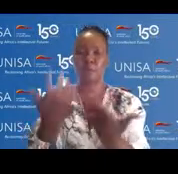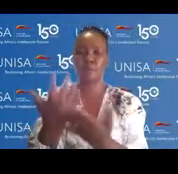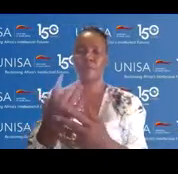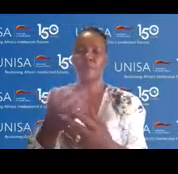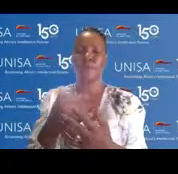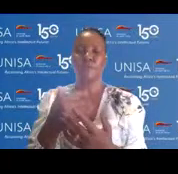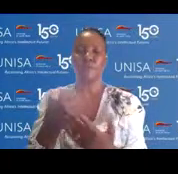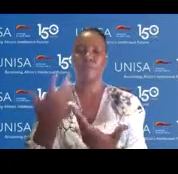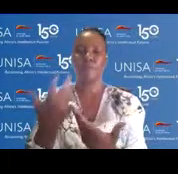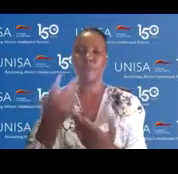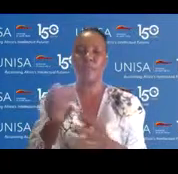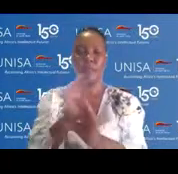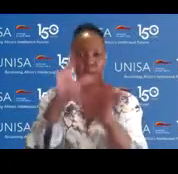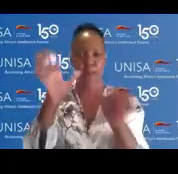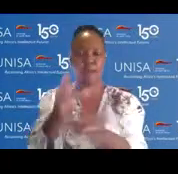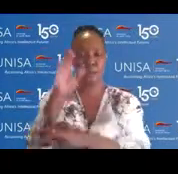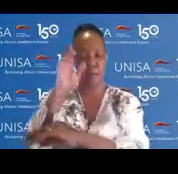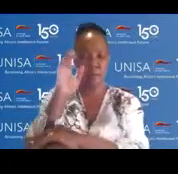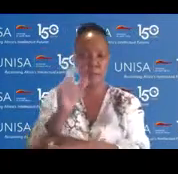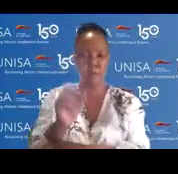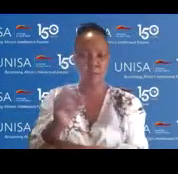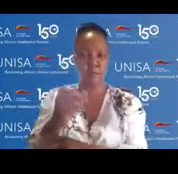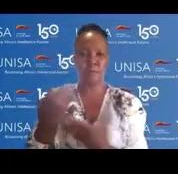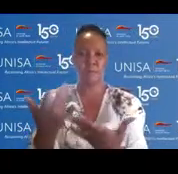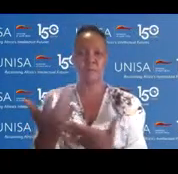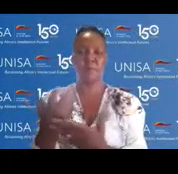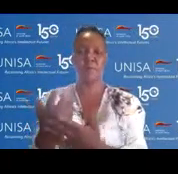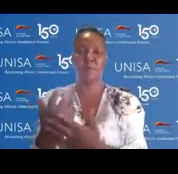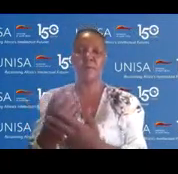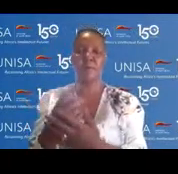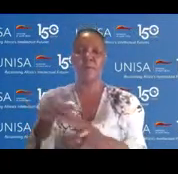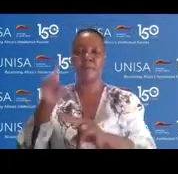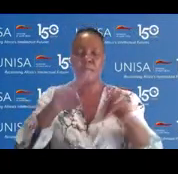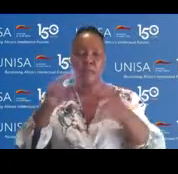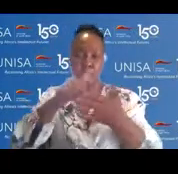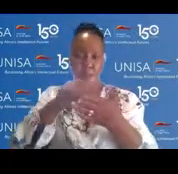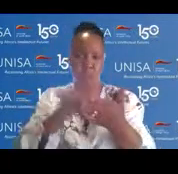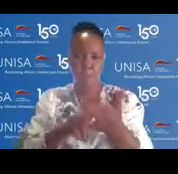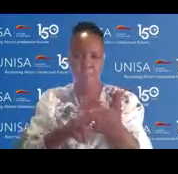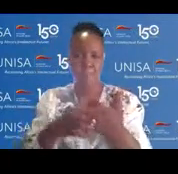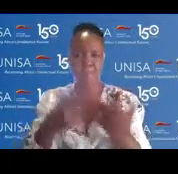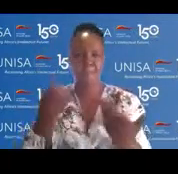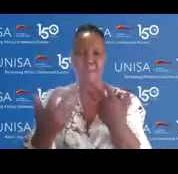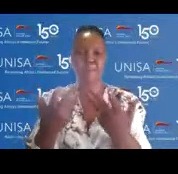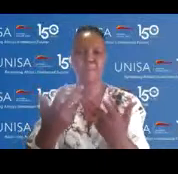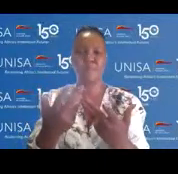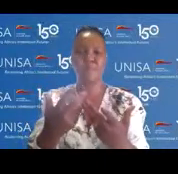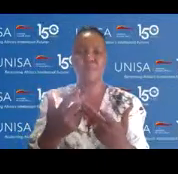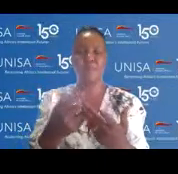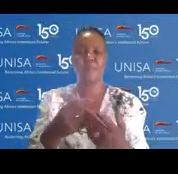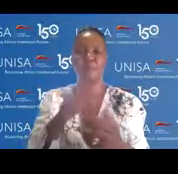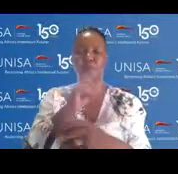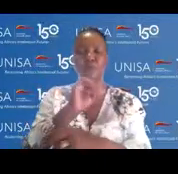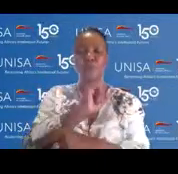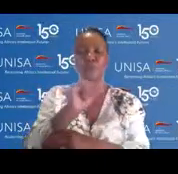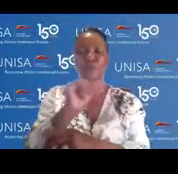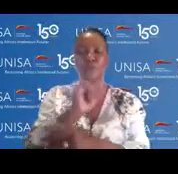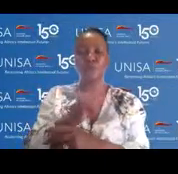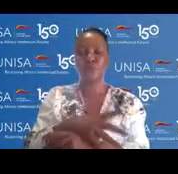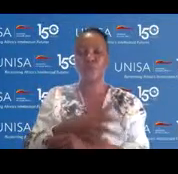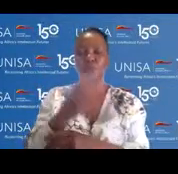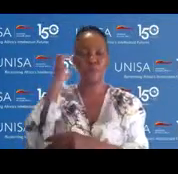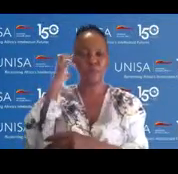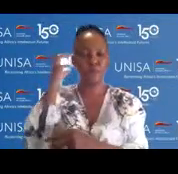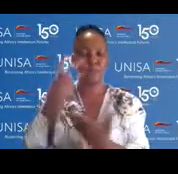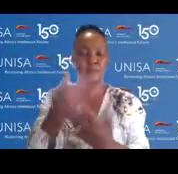so remember, for instance, the Invigilator app, when you use your phone, for instance, with the Invigilator app, you